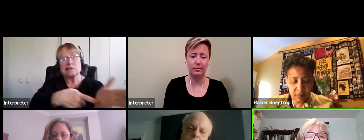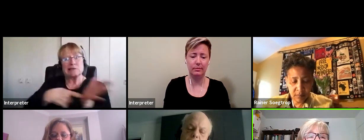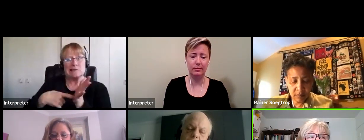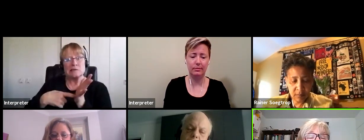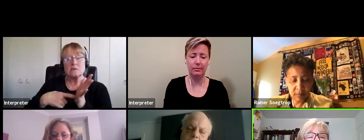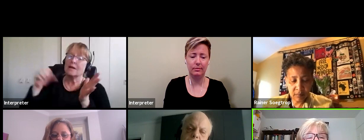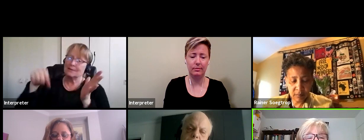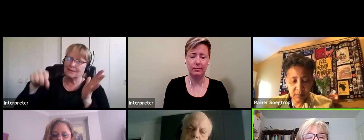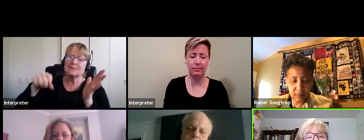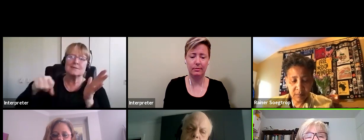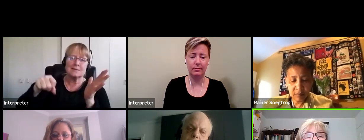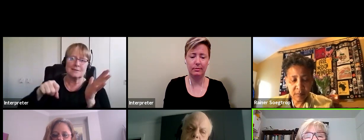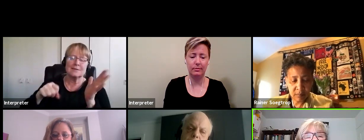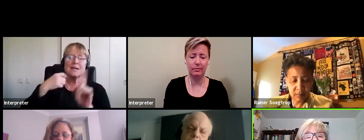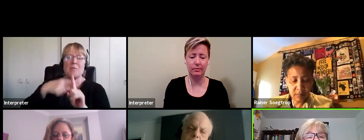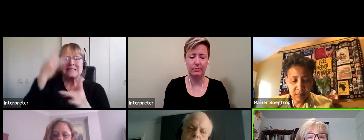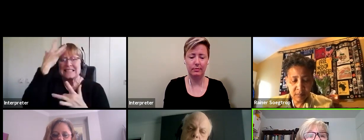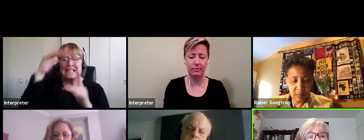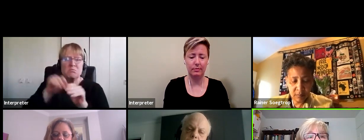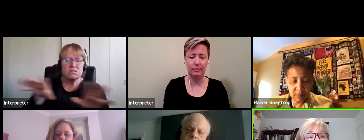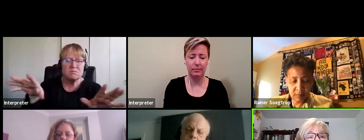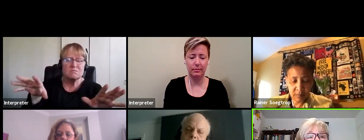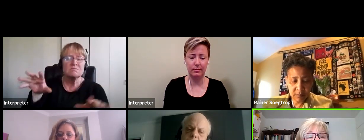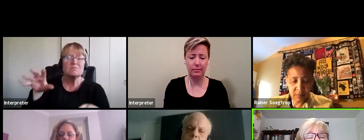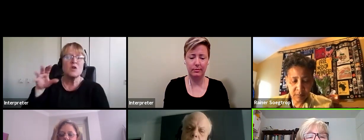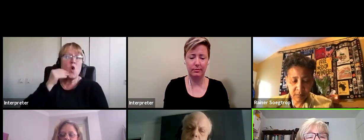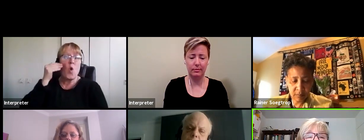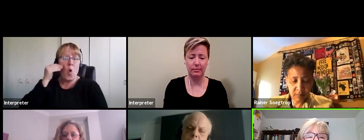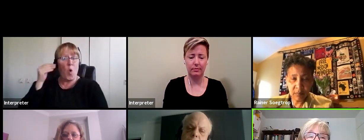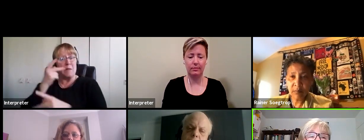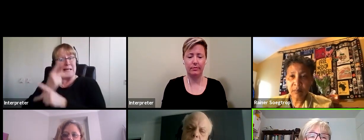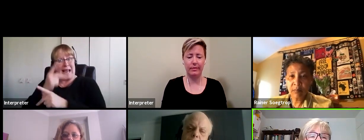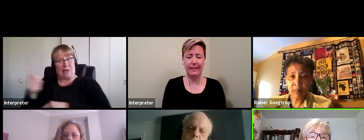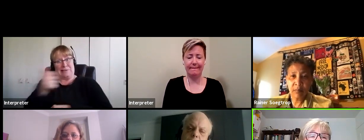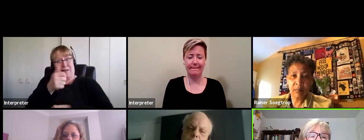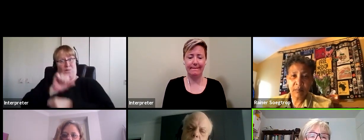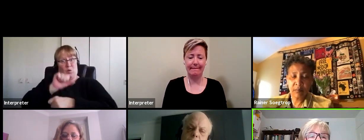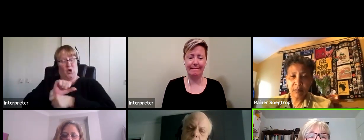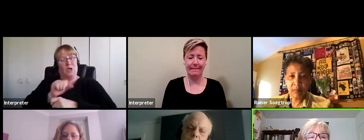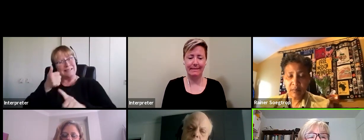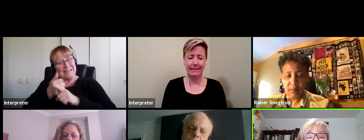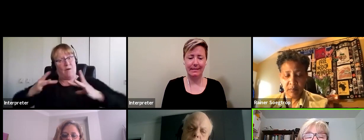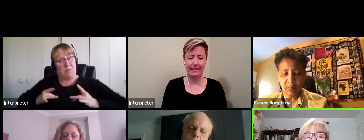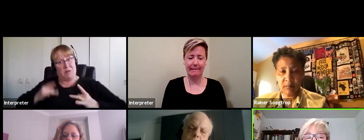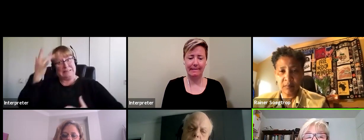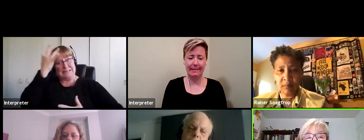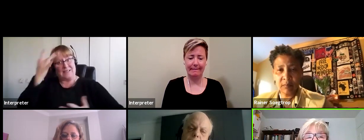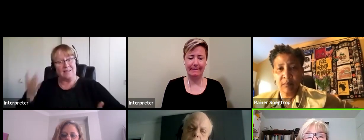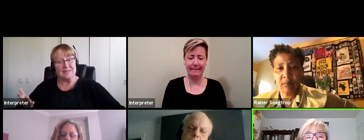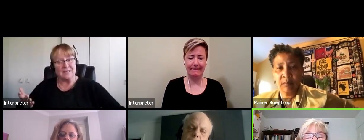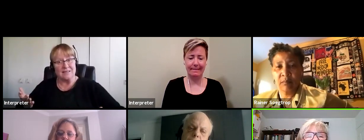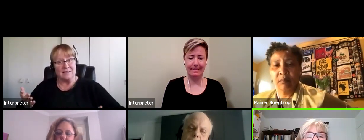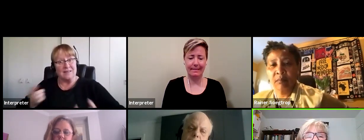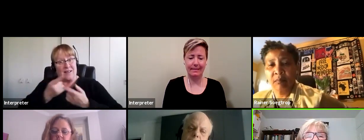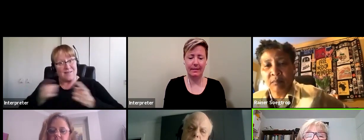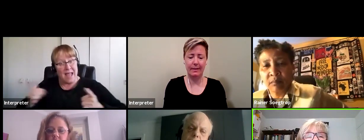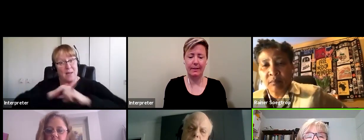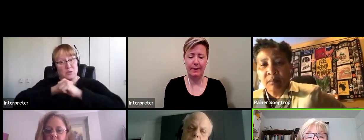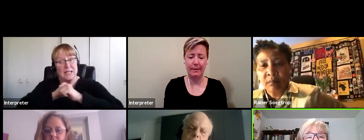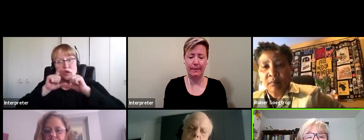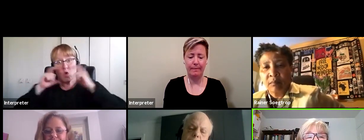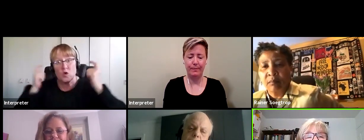correct. Plus, people are sick. The home care workers themselves are sick, and home care workers are not getting the protective